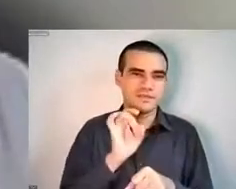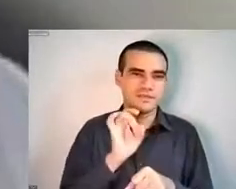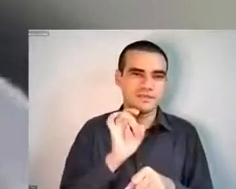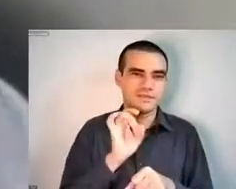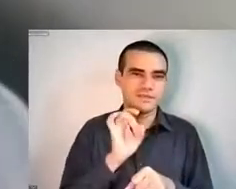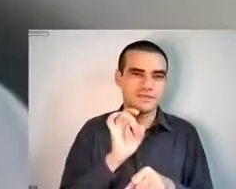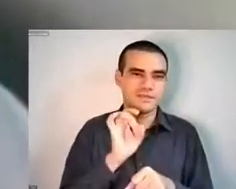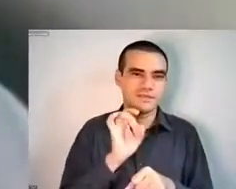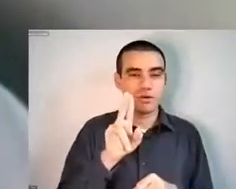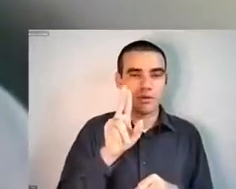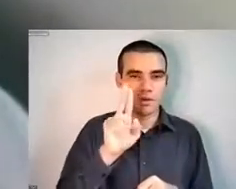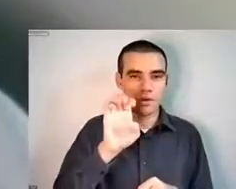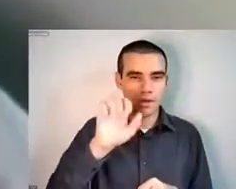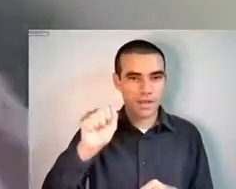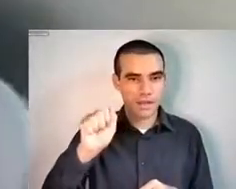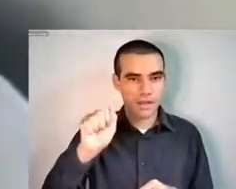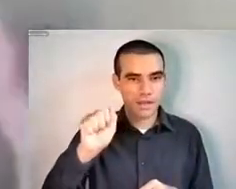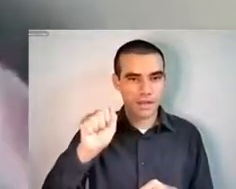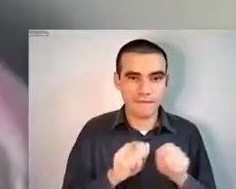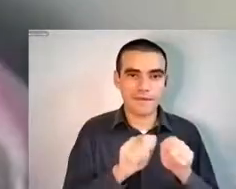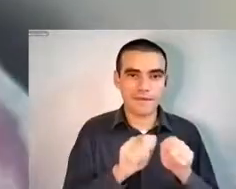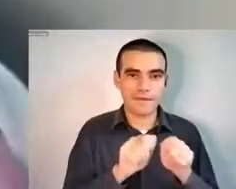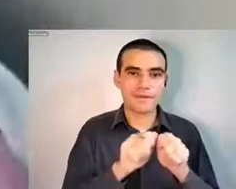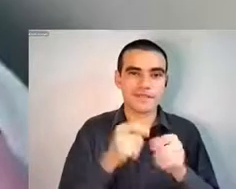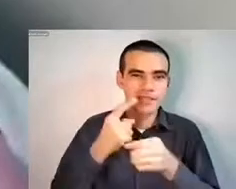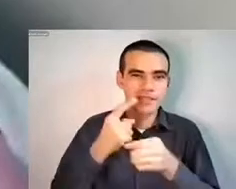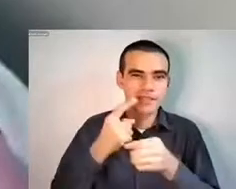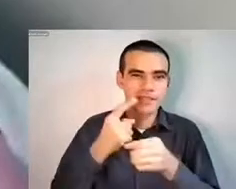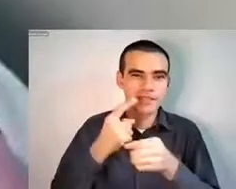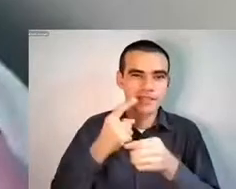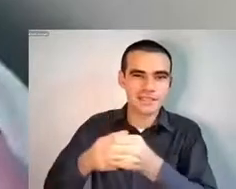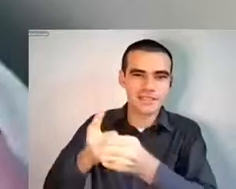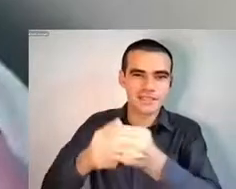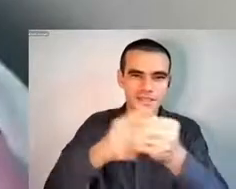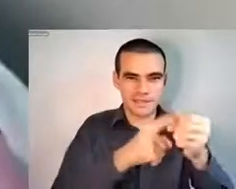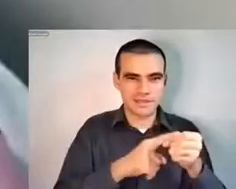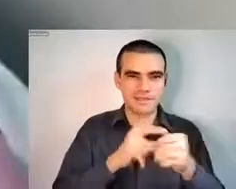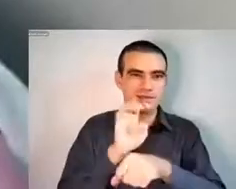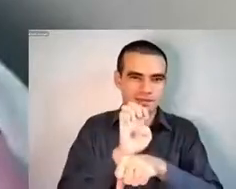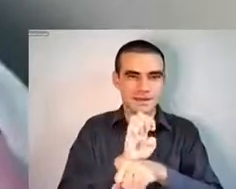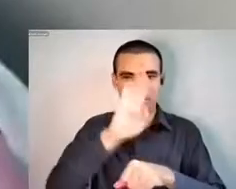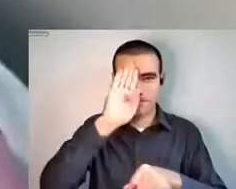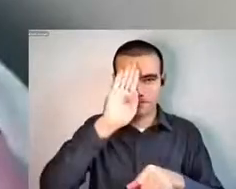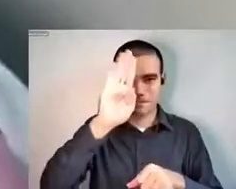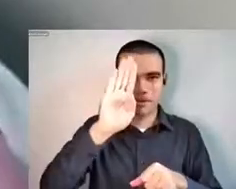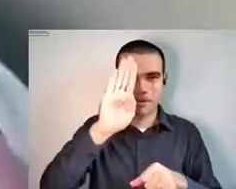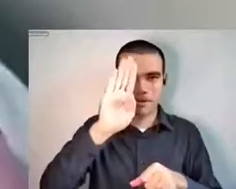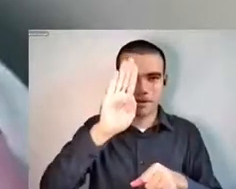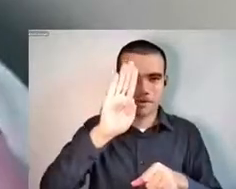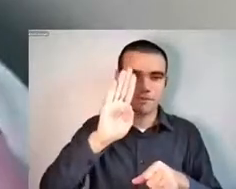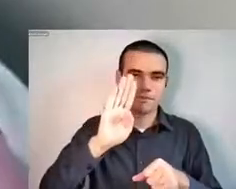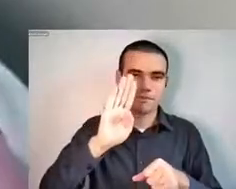The university arose with the premise of developing the countryside.